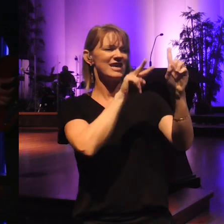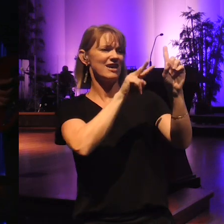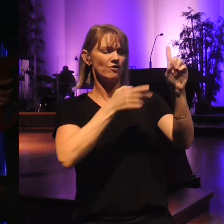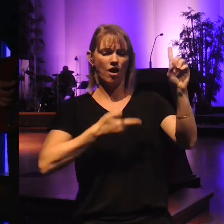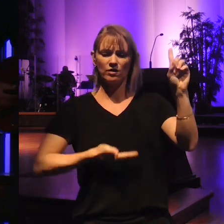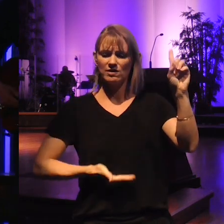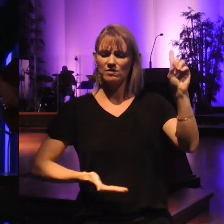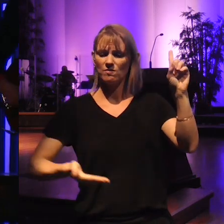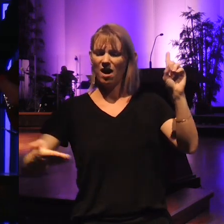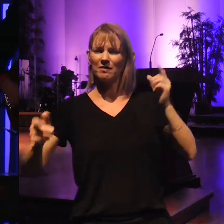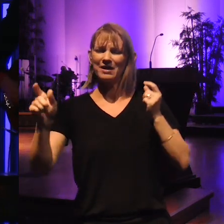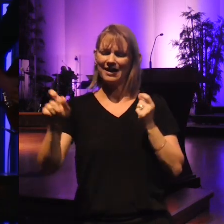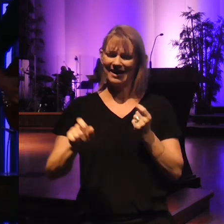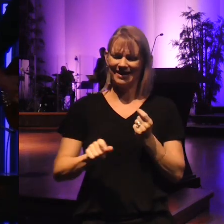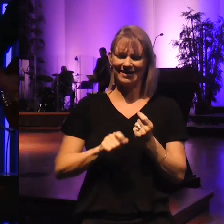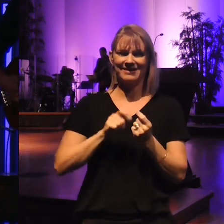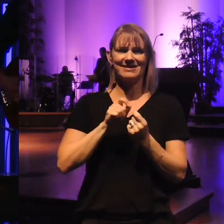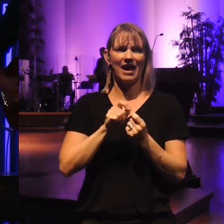I